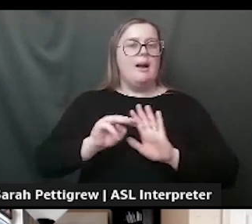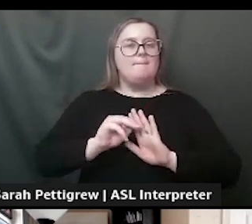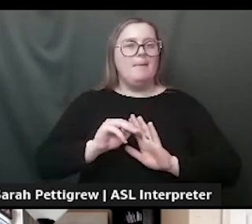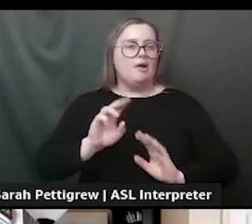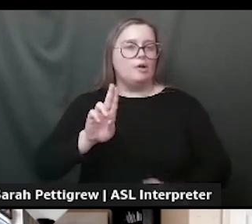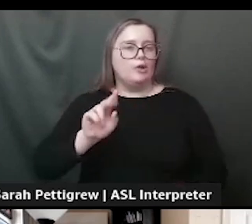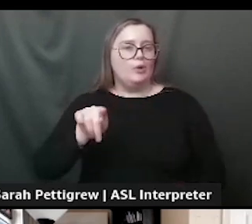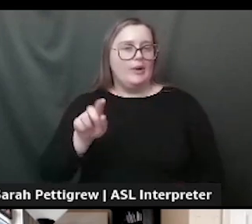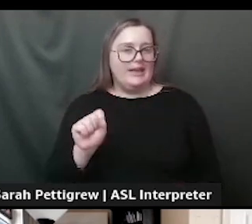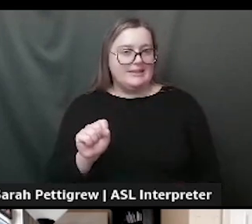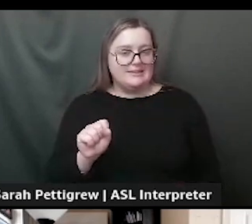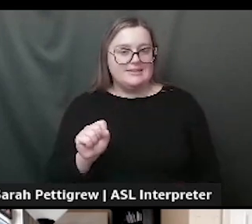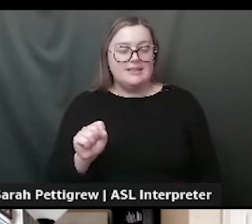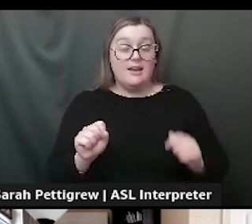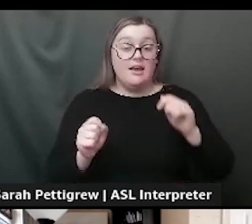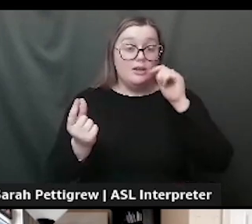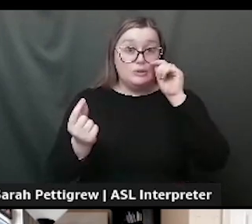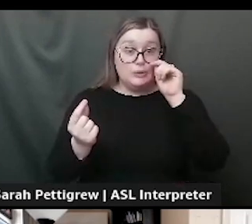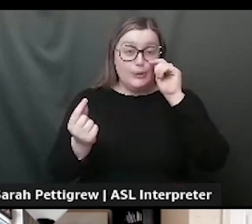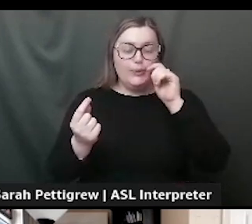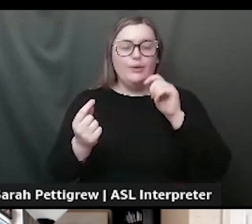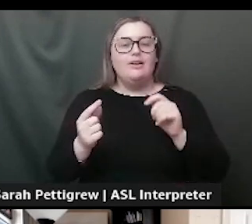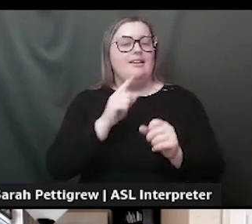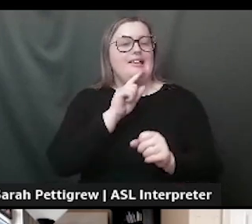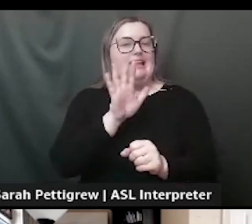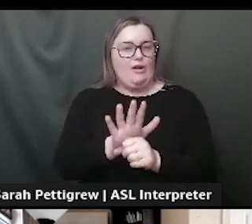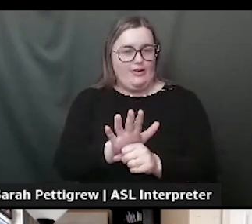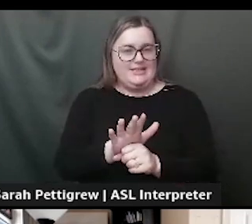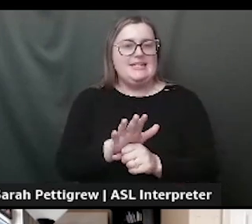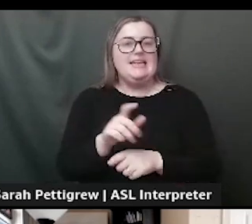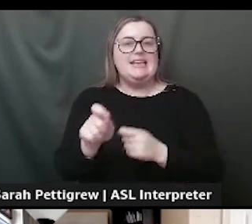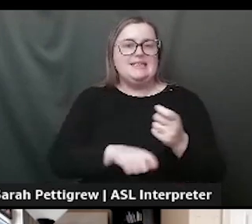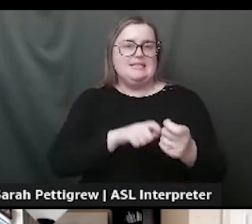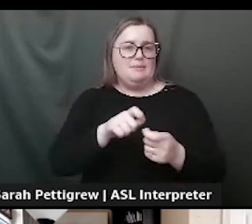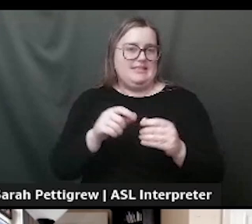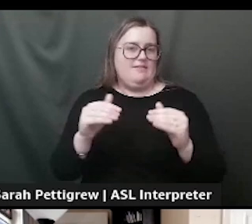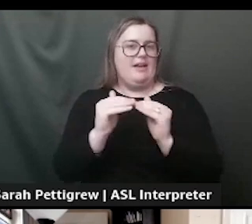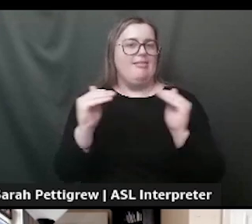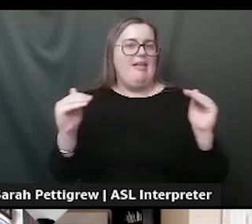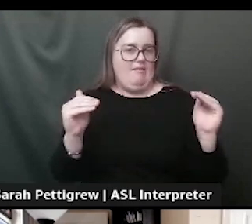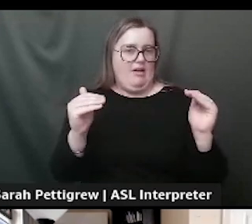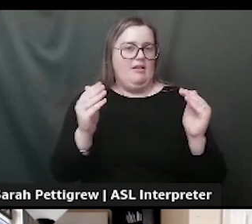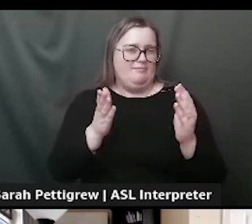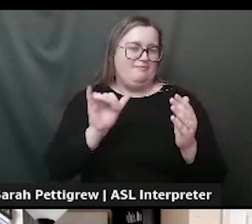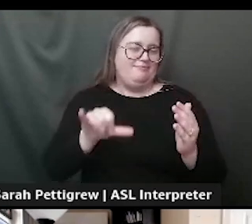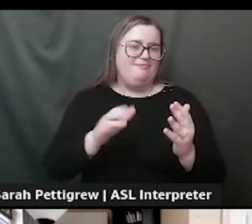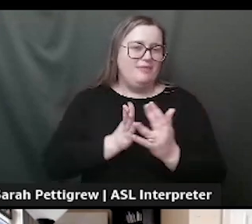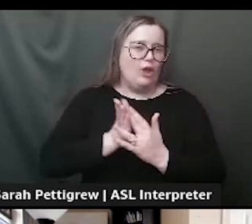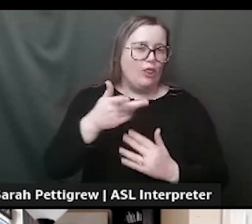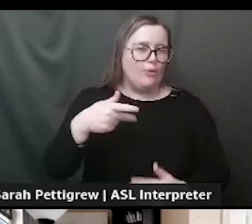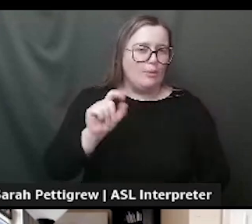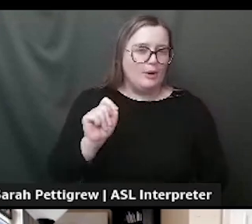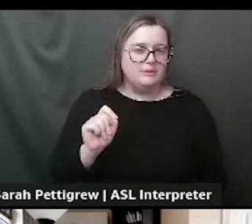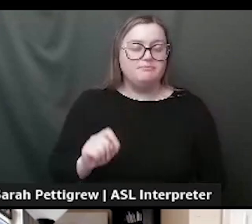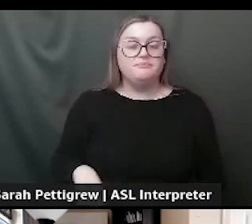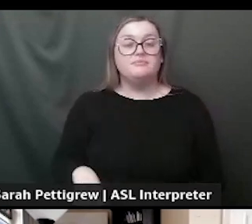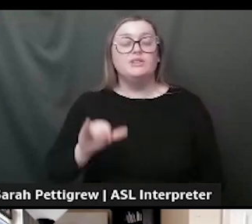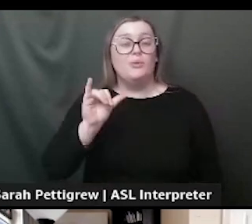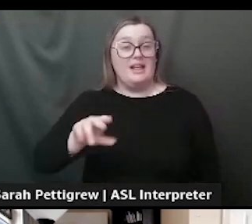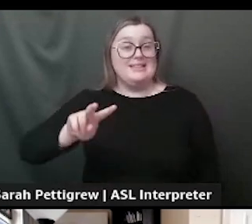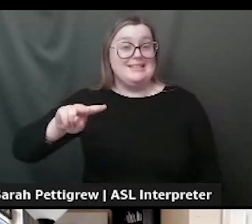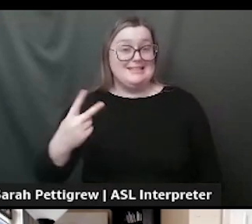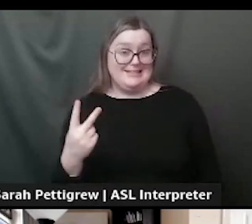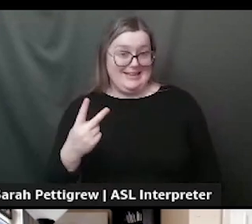by doing so, you are guaranteed a certain level of throughput. So that's the second piece that I wanted to